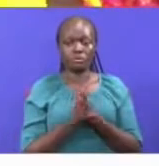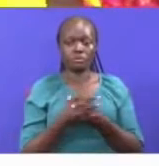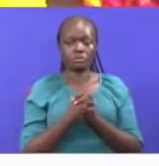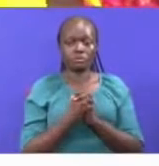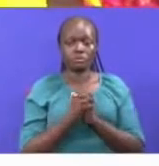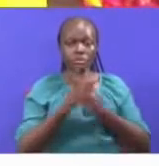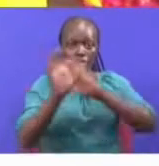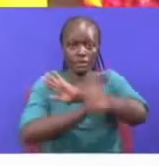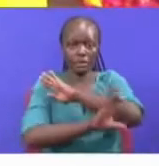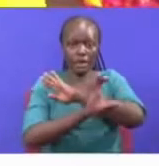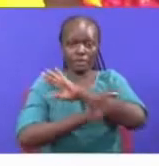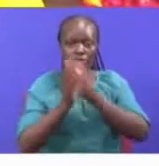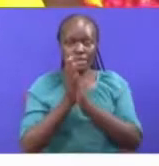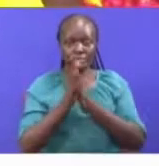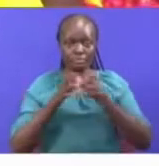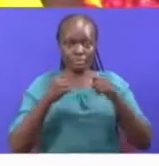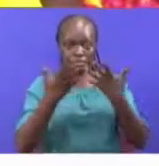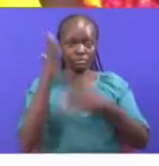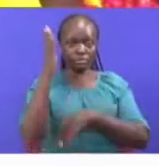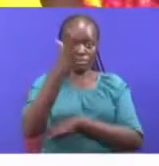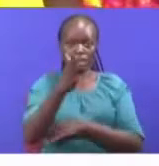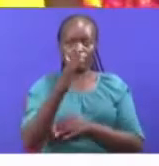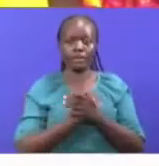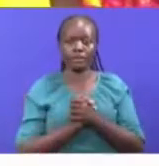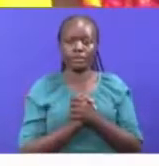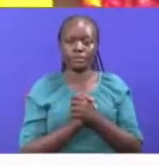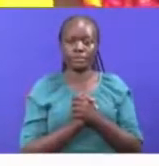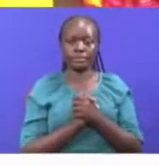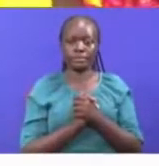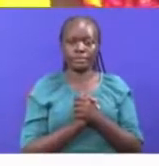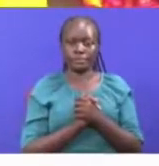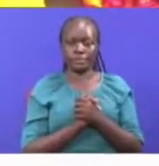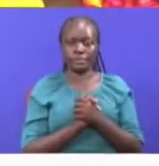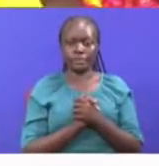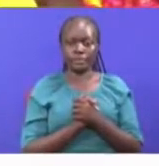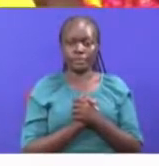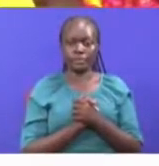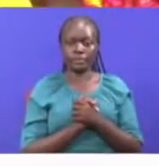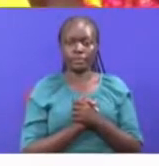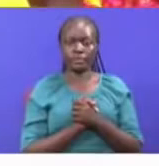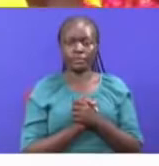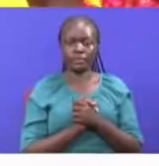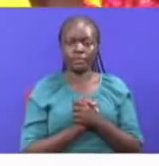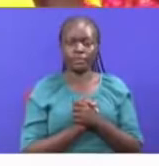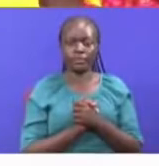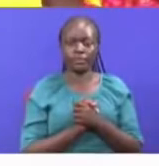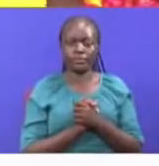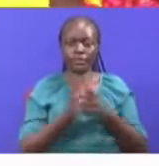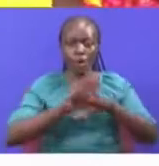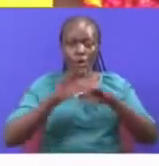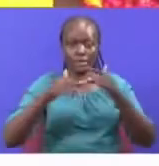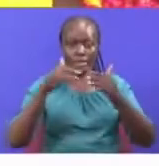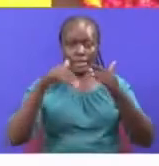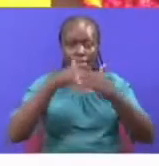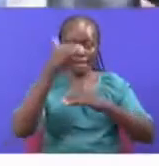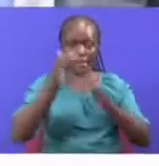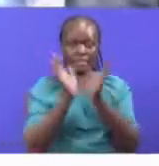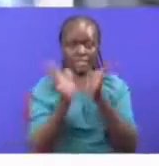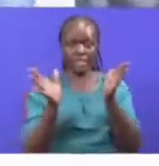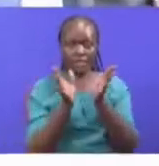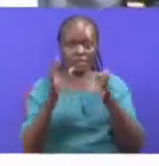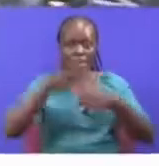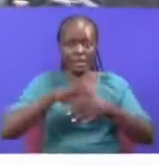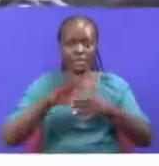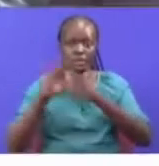the country has been given direction on the next general election.